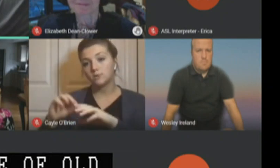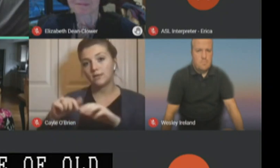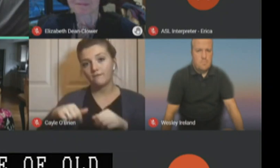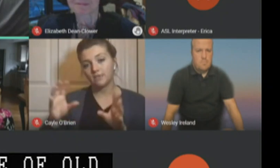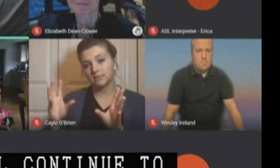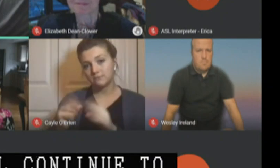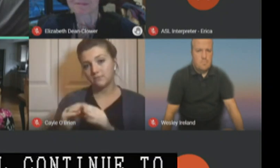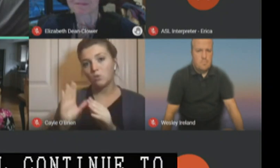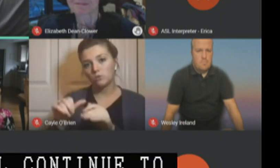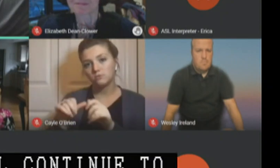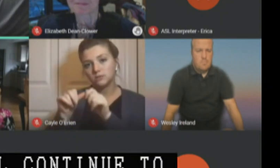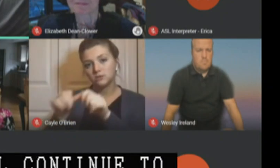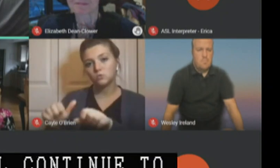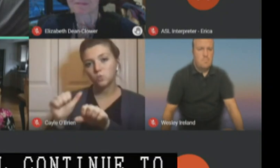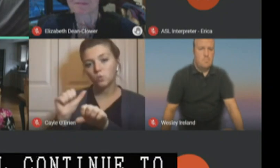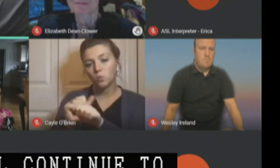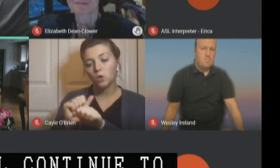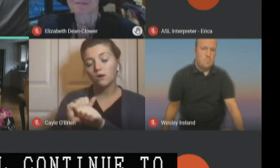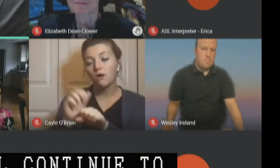on